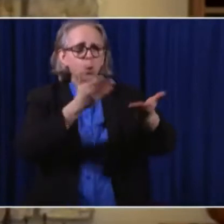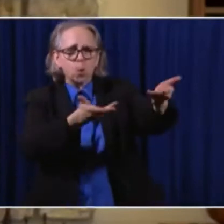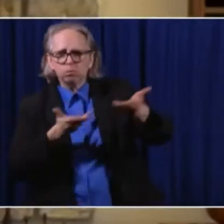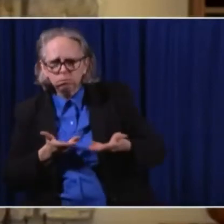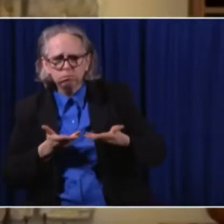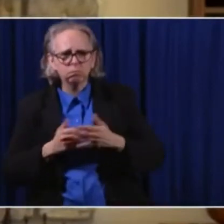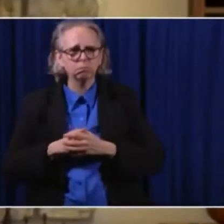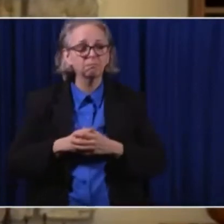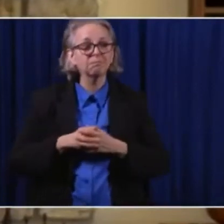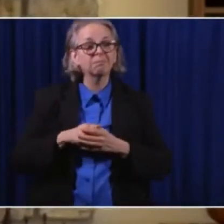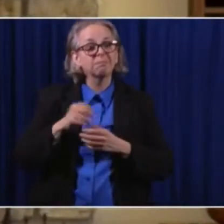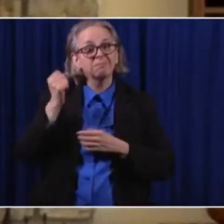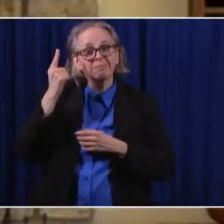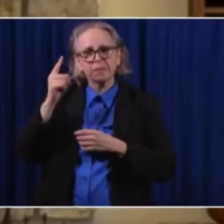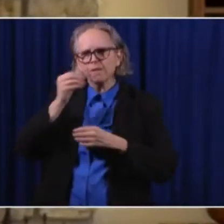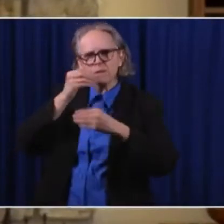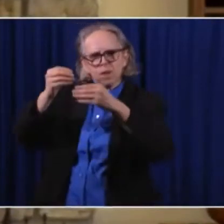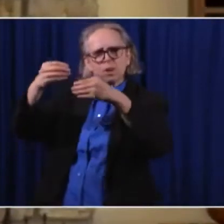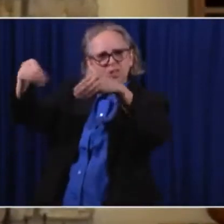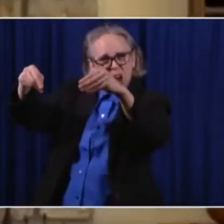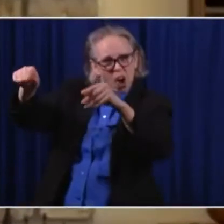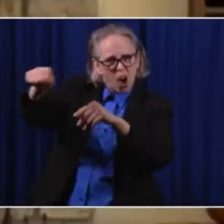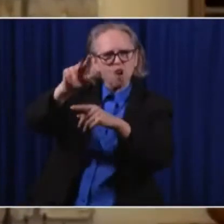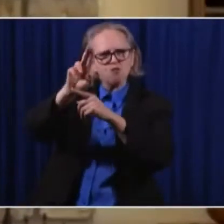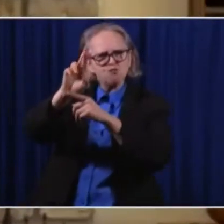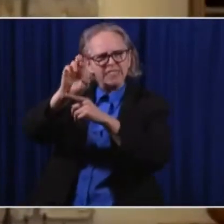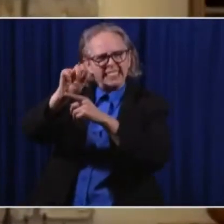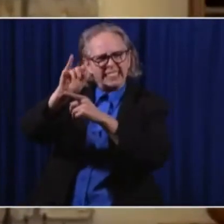fact closed. That should accomplish putting people at home.